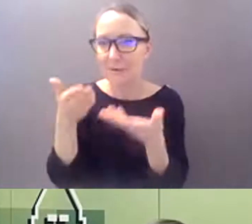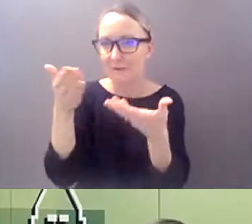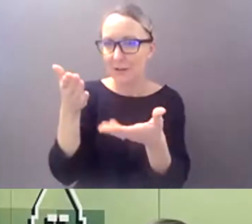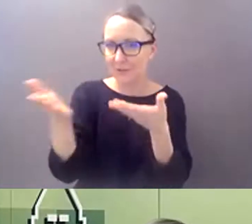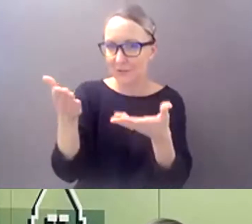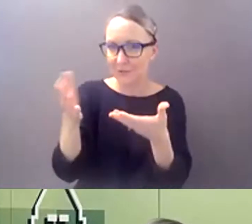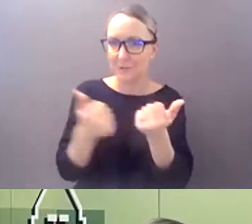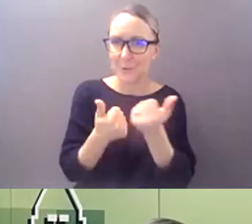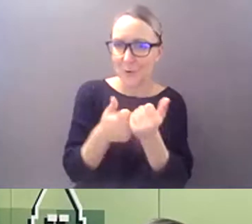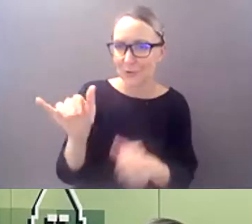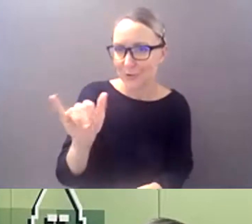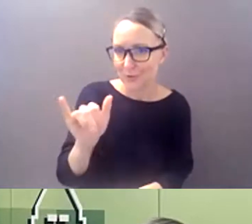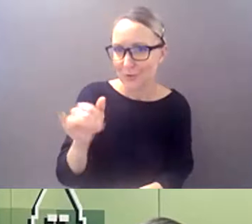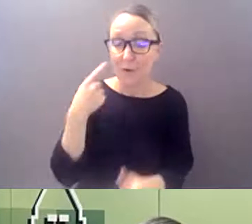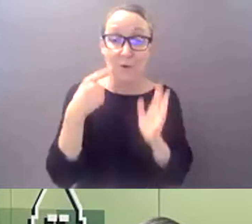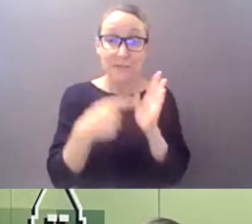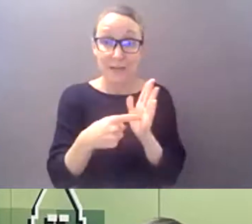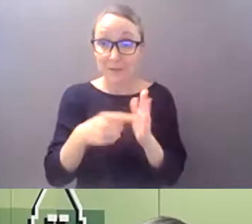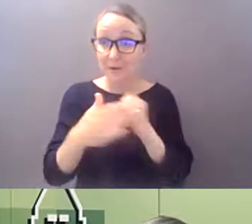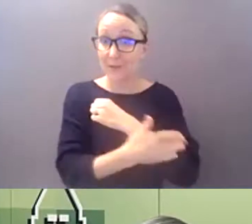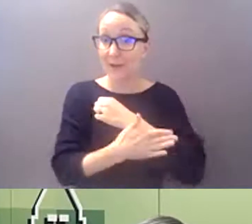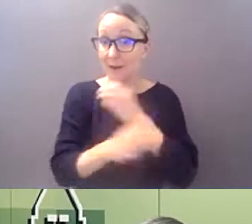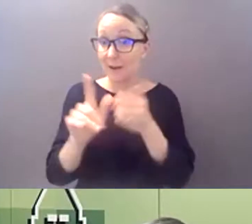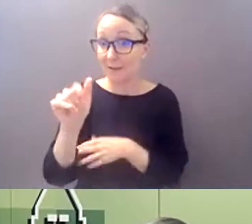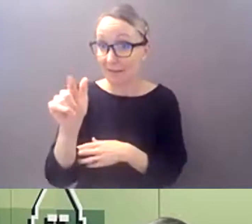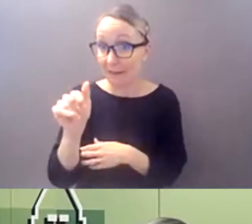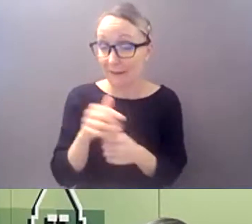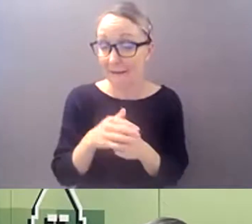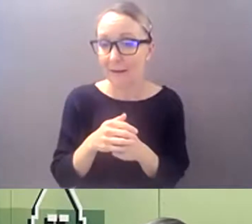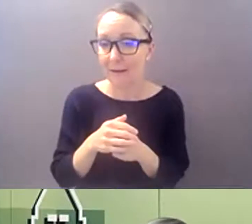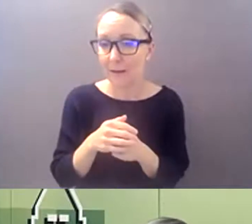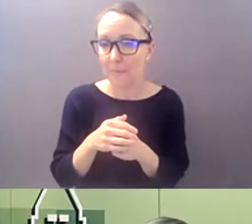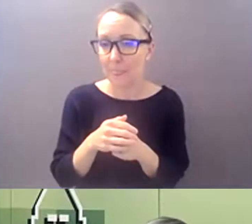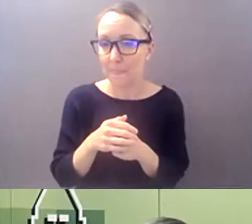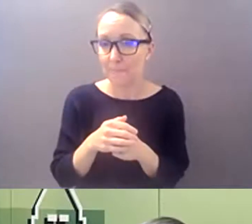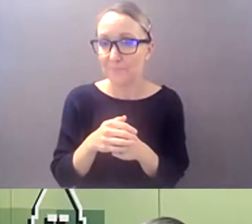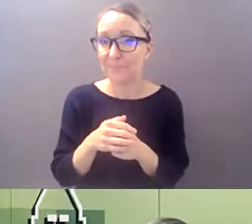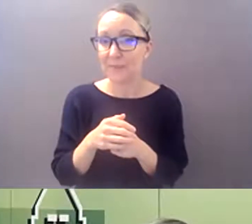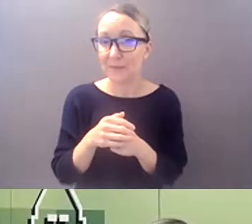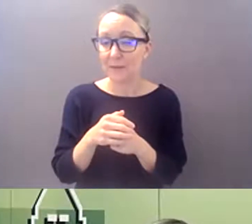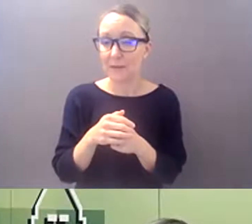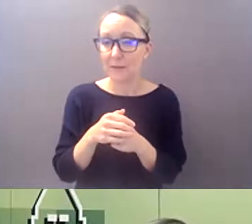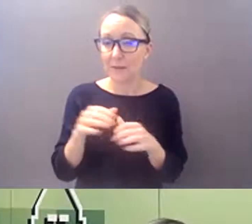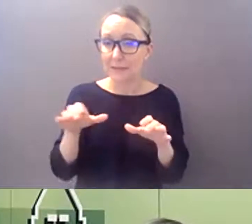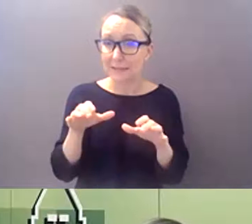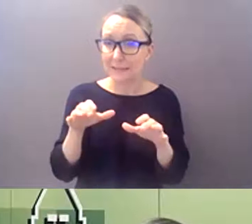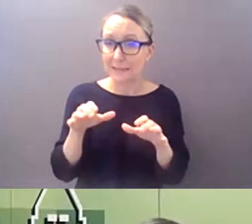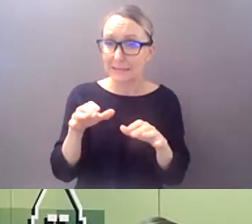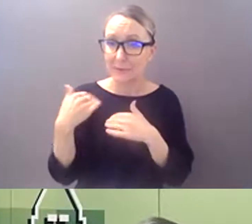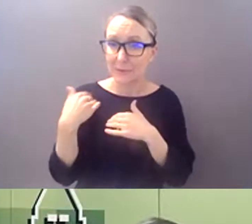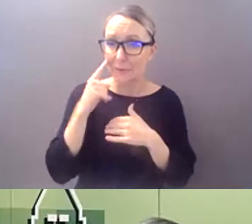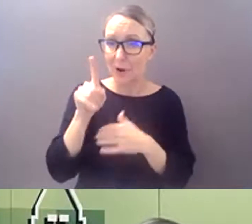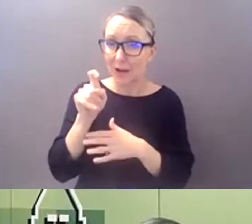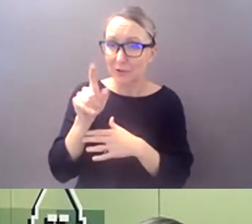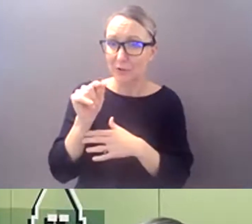and supports. Just to give you an example, the County of Los Angeles did an actual assessment, and they found over 120 unique